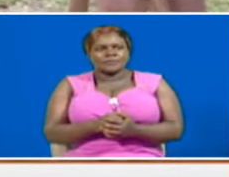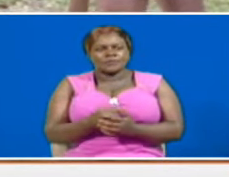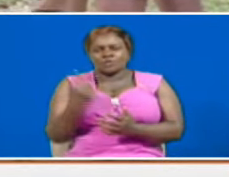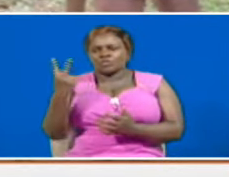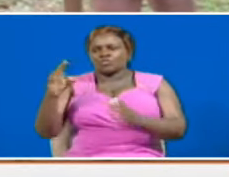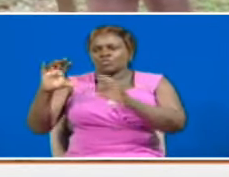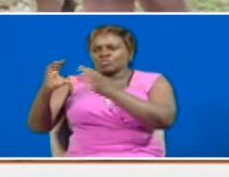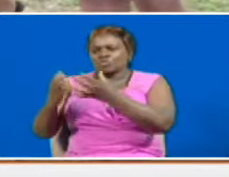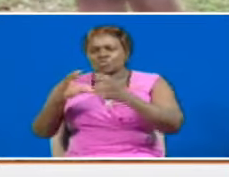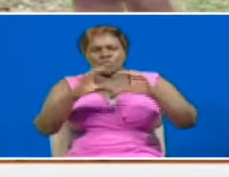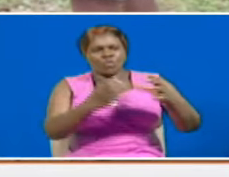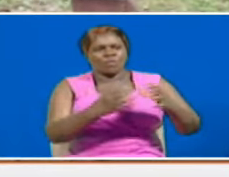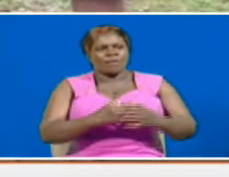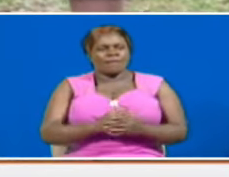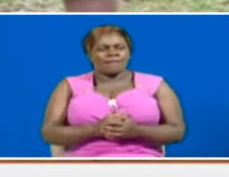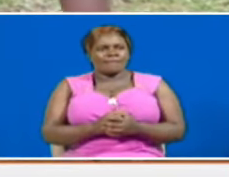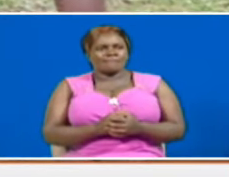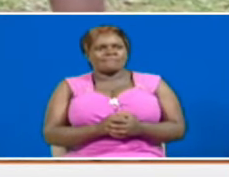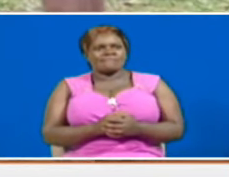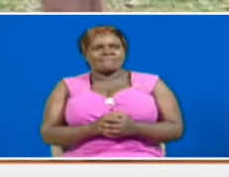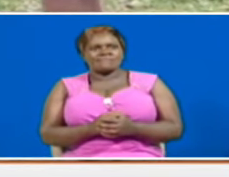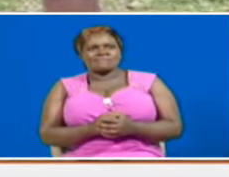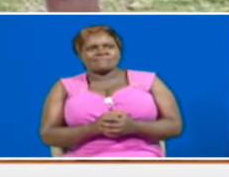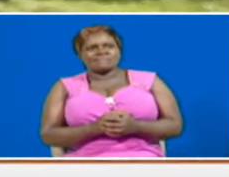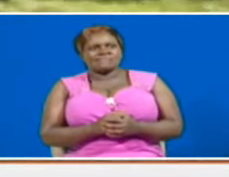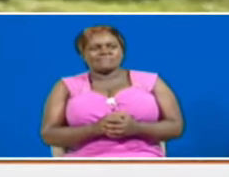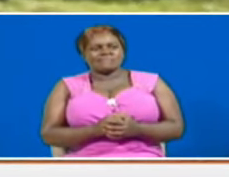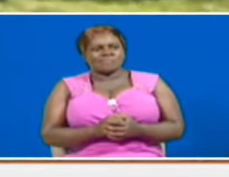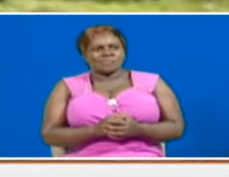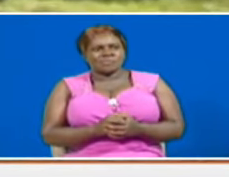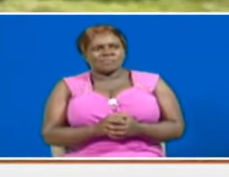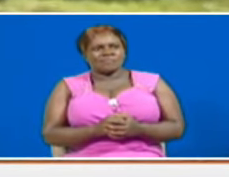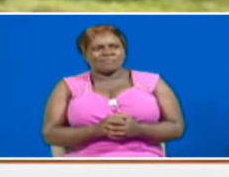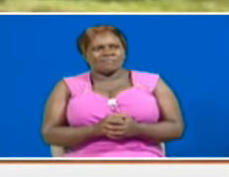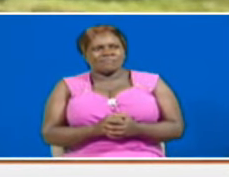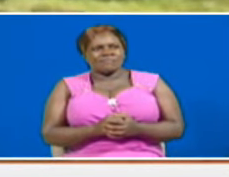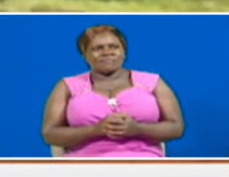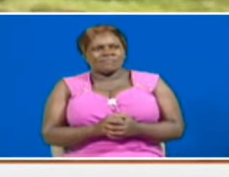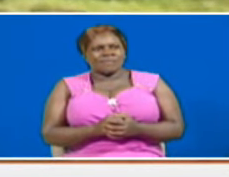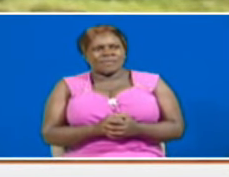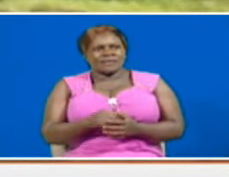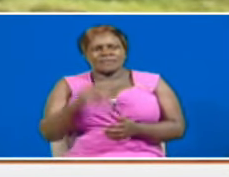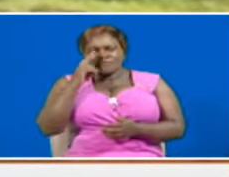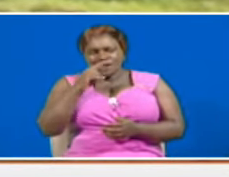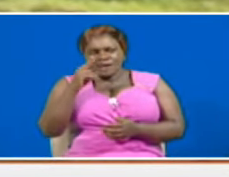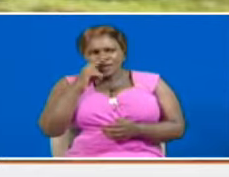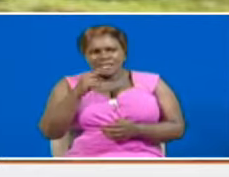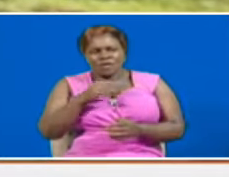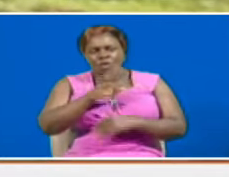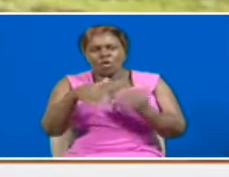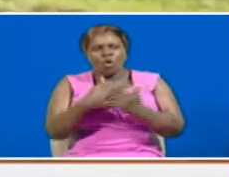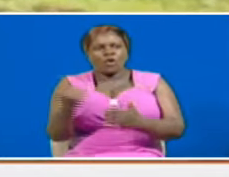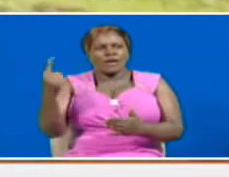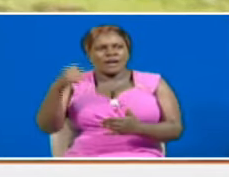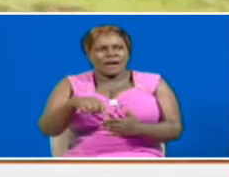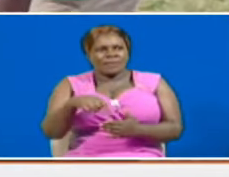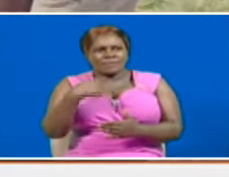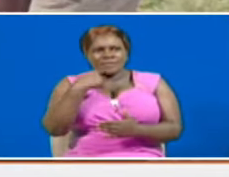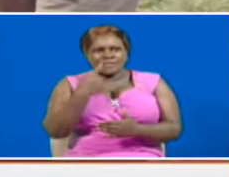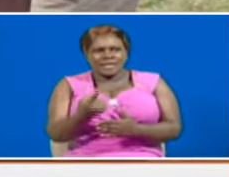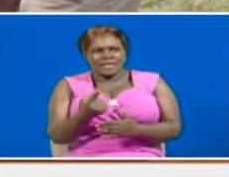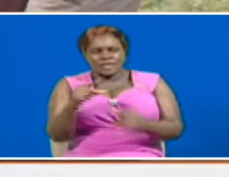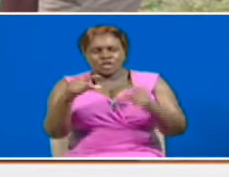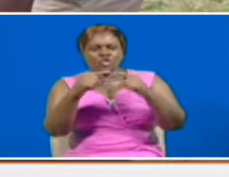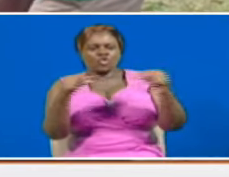sets fight it out. And Best Sausage Eater, which is quite amusing because they all come in and we throw these pieces